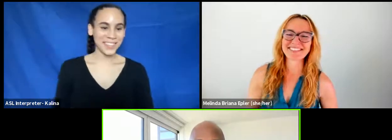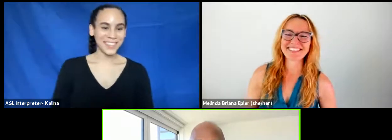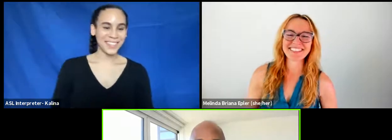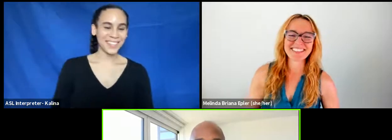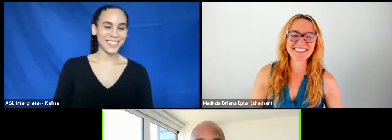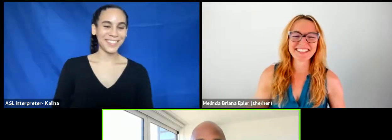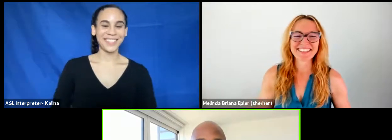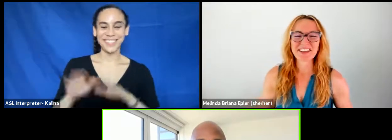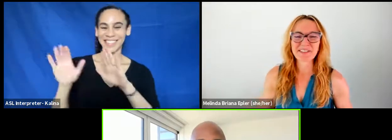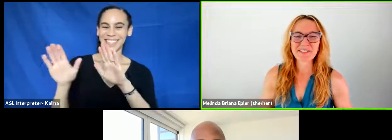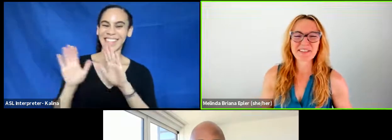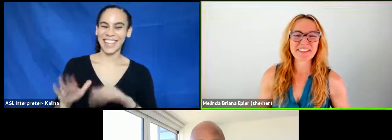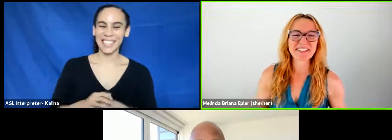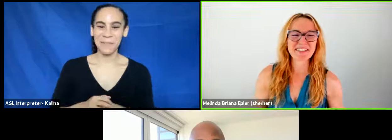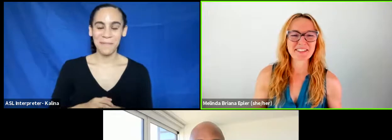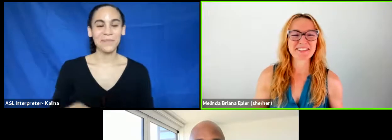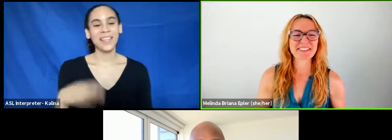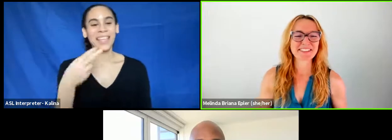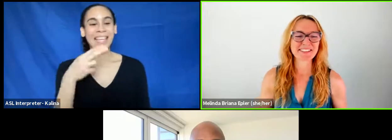Awesome. He, him.